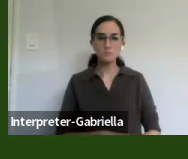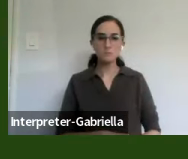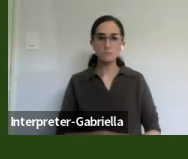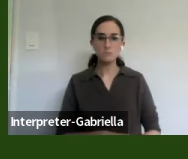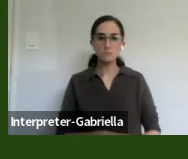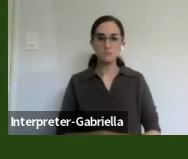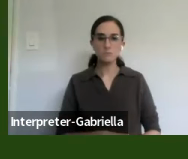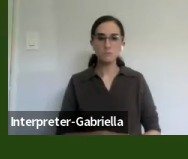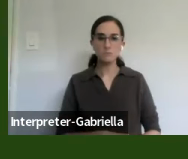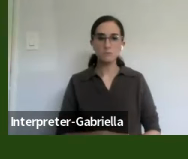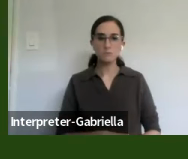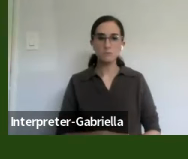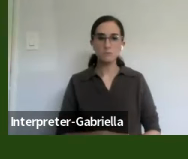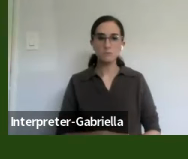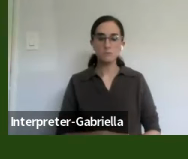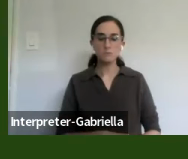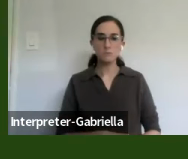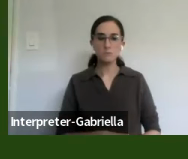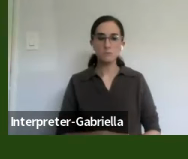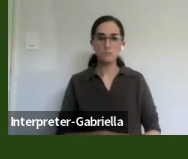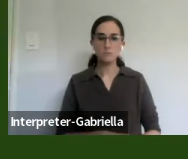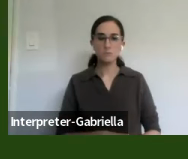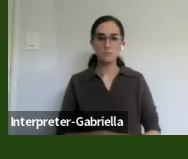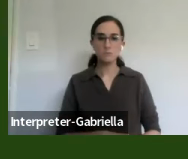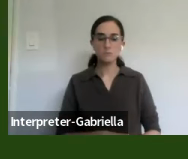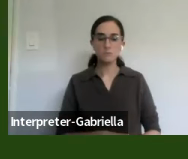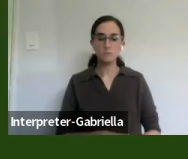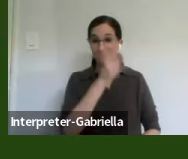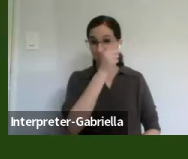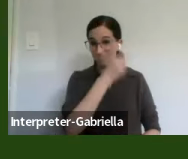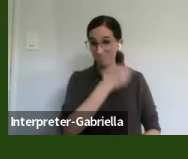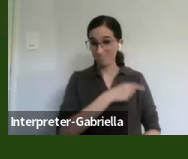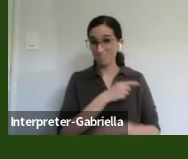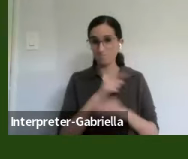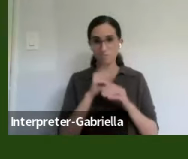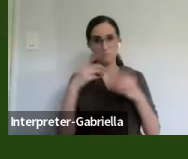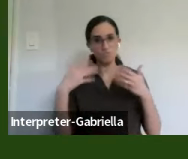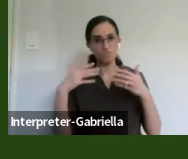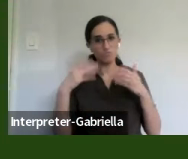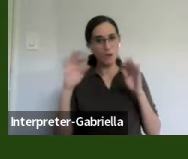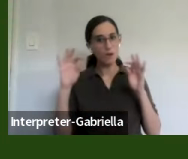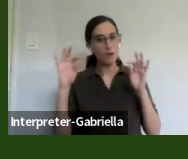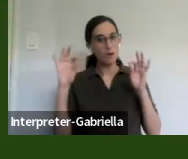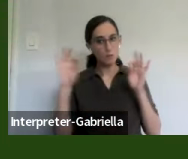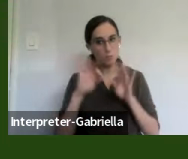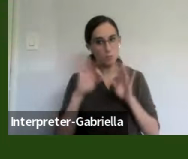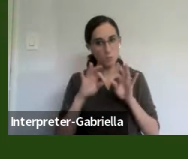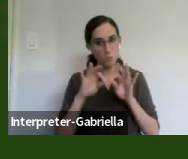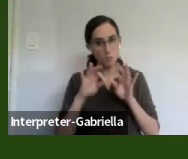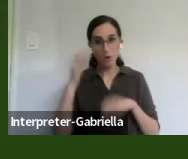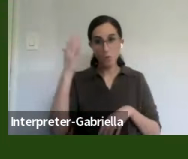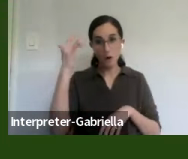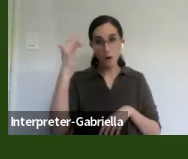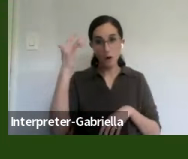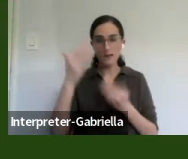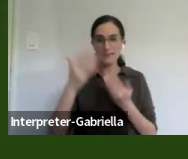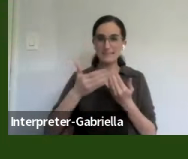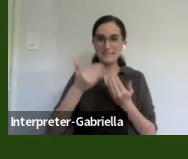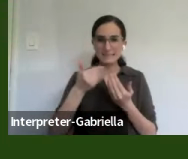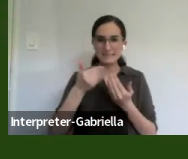discusión. And this is really important because it's easy to be